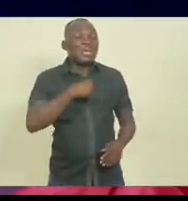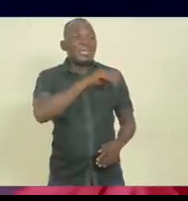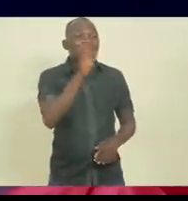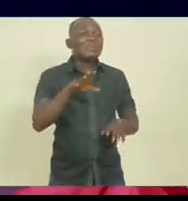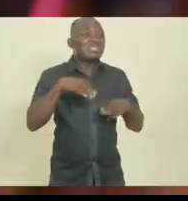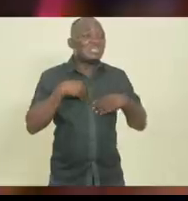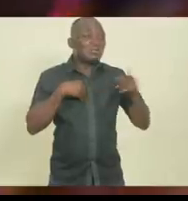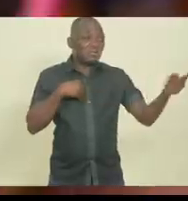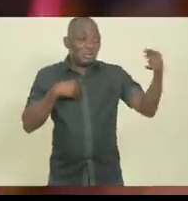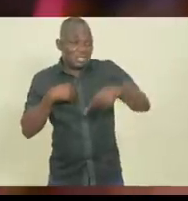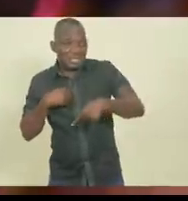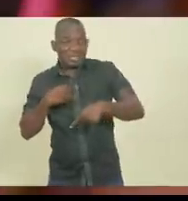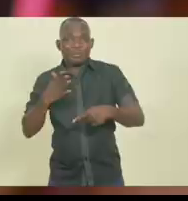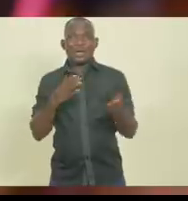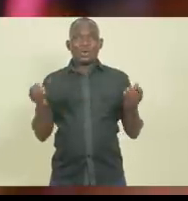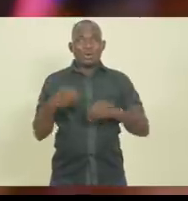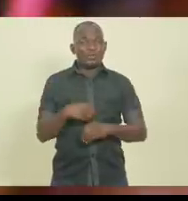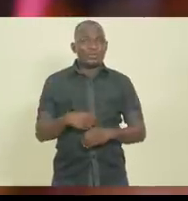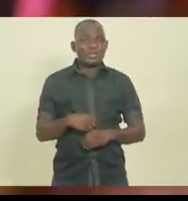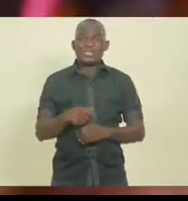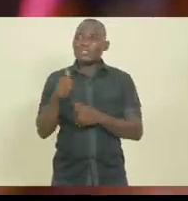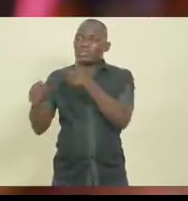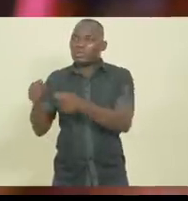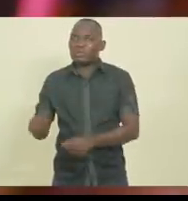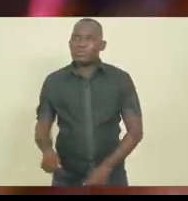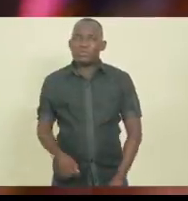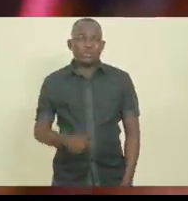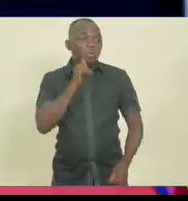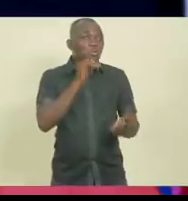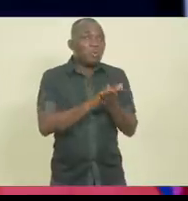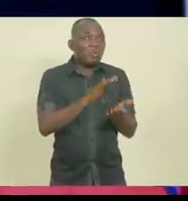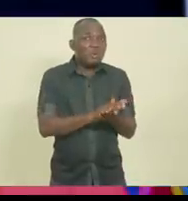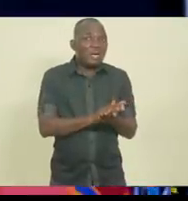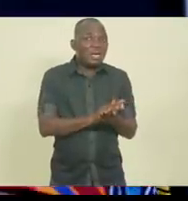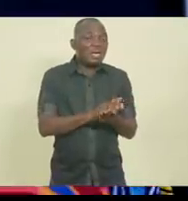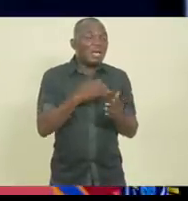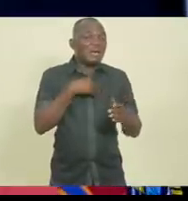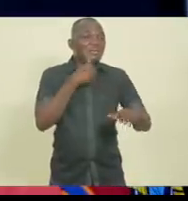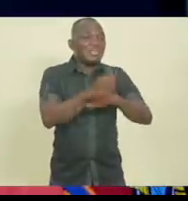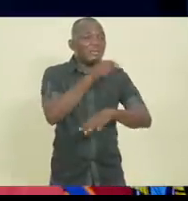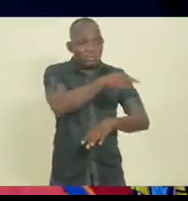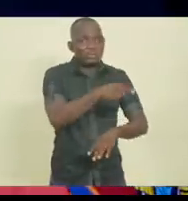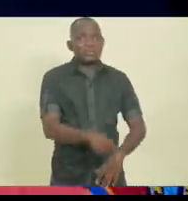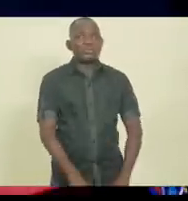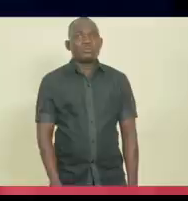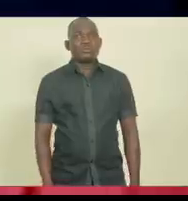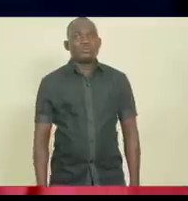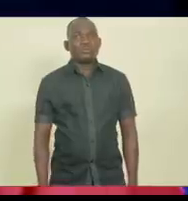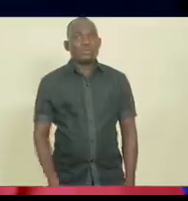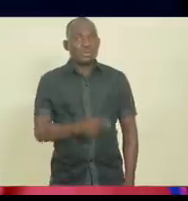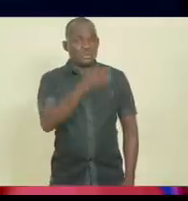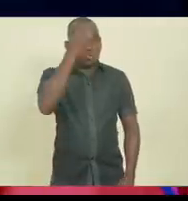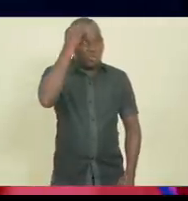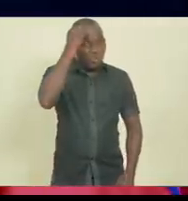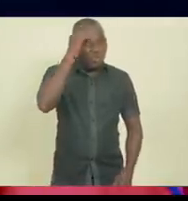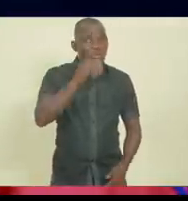is you coming to my office and insulting me. Your wife has made a very serious allegation against this young man. Do you know that